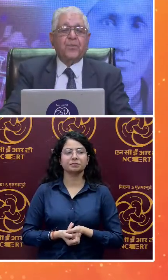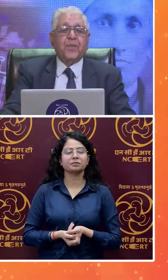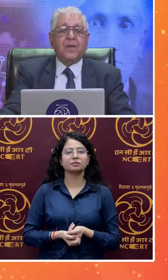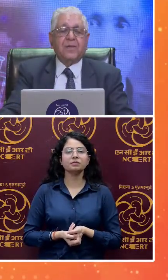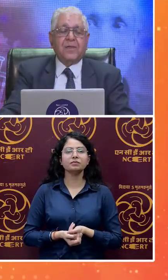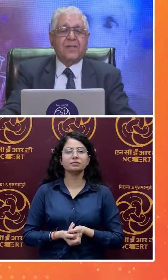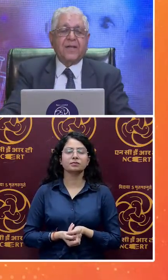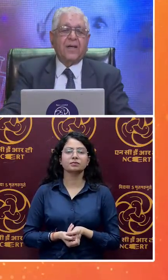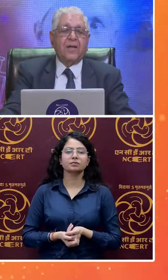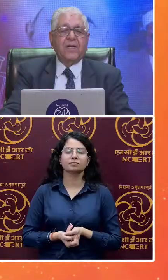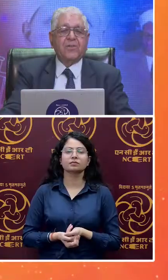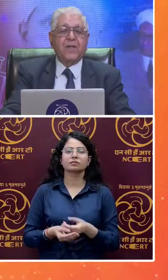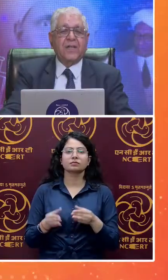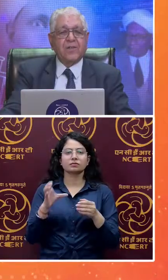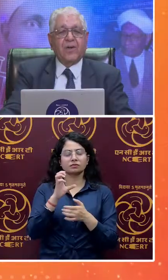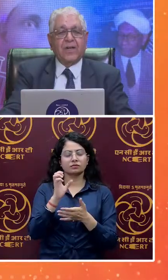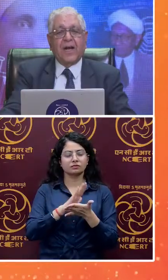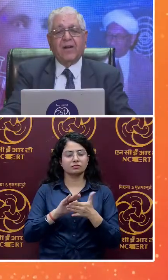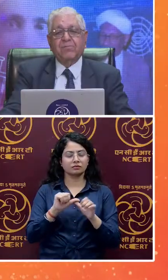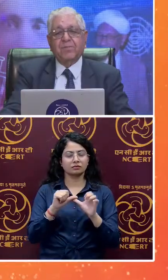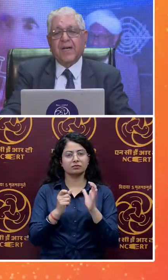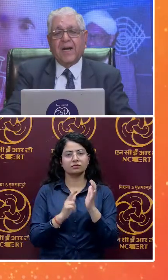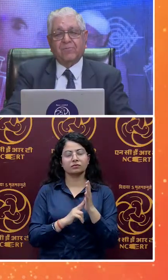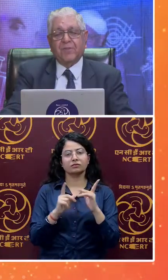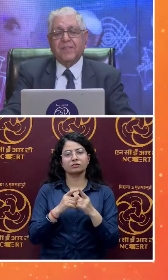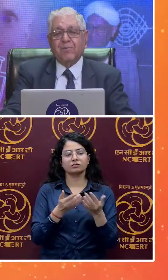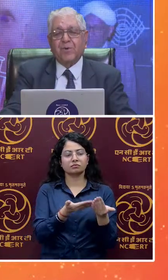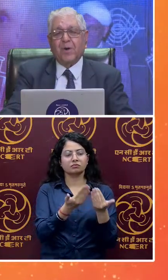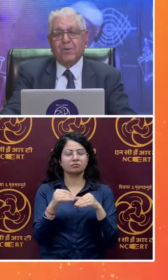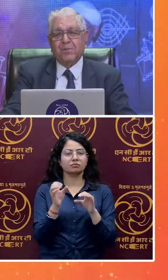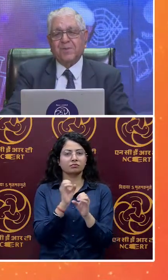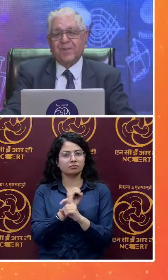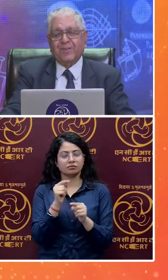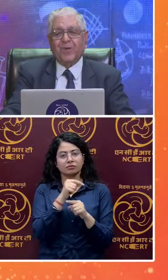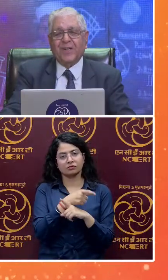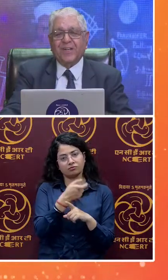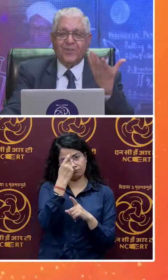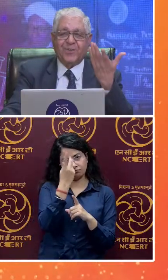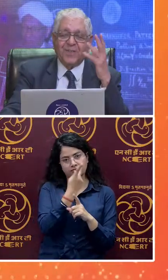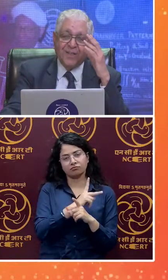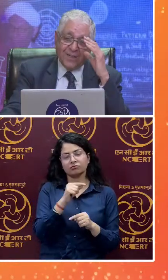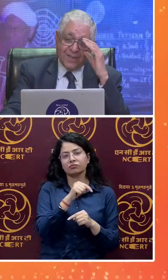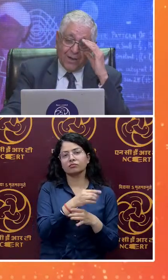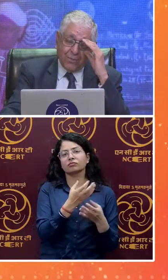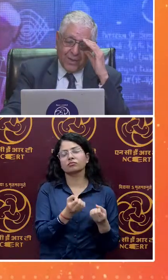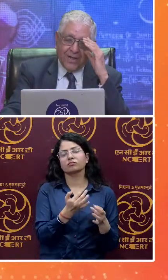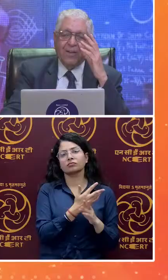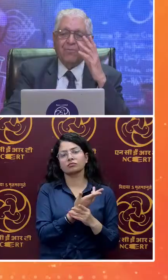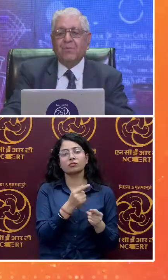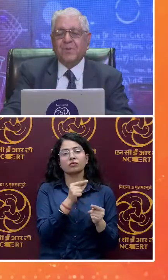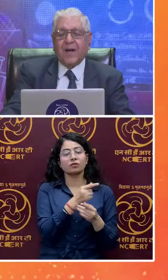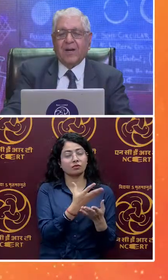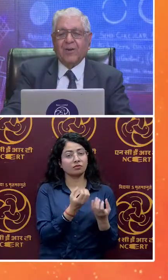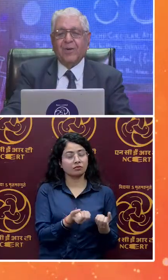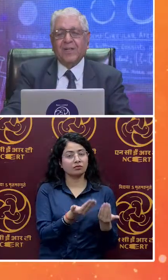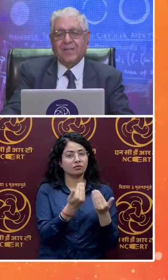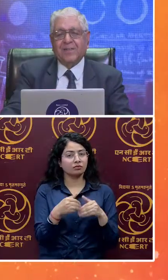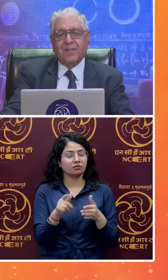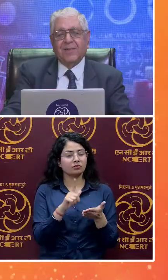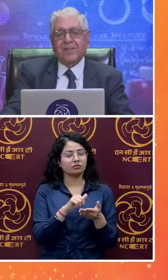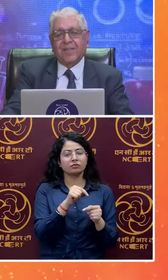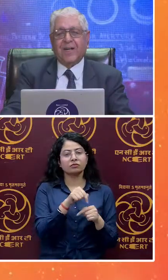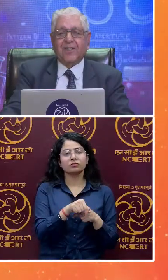So, Chandrasekhar eventually does not arrive. He had visa problems. He wanted to come on a leave from Chicago,